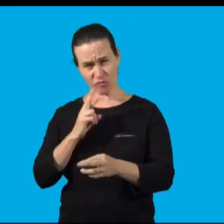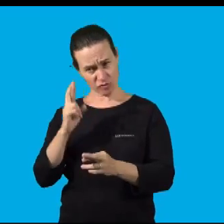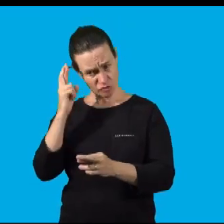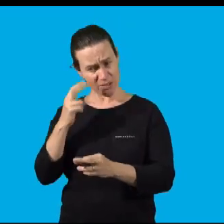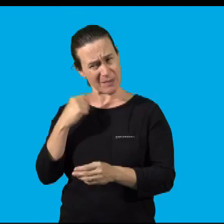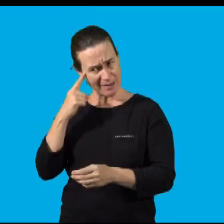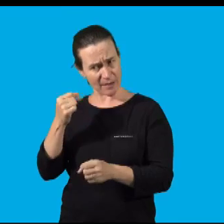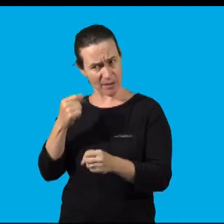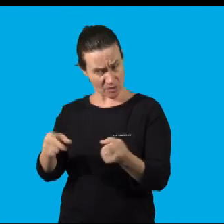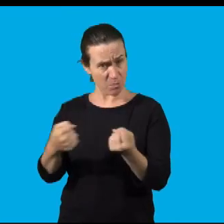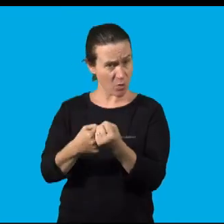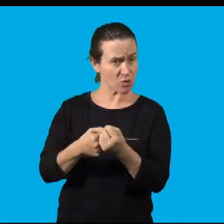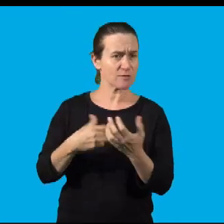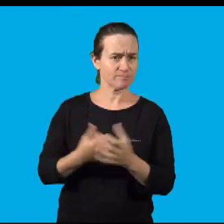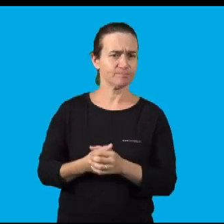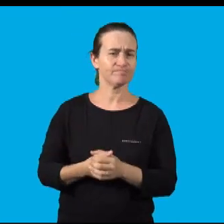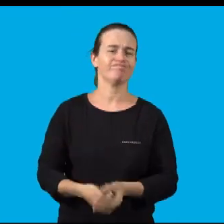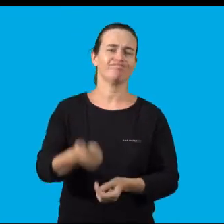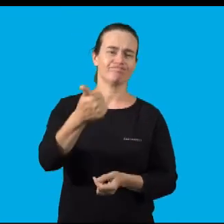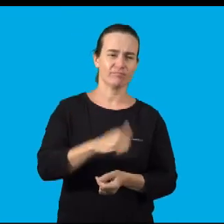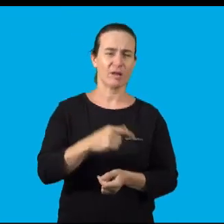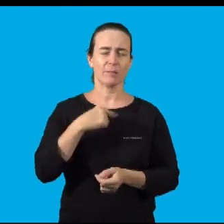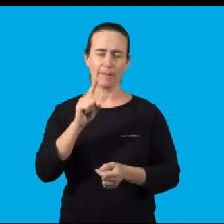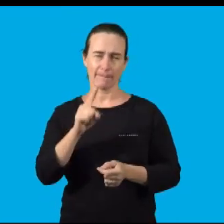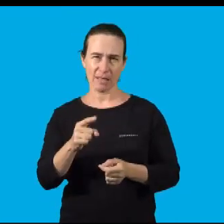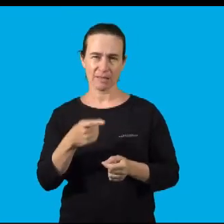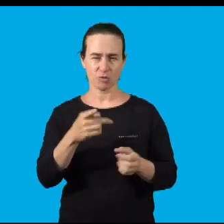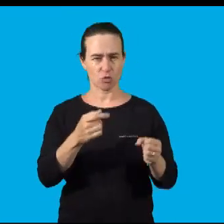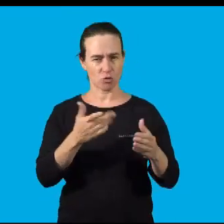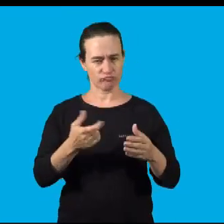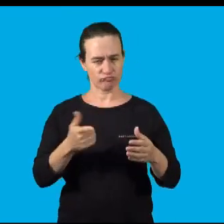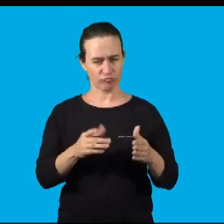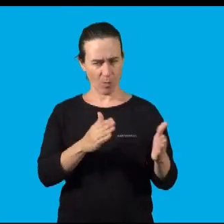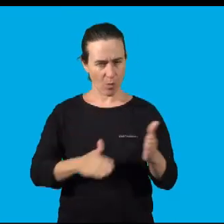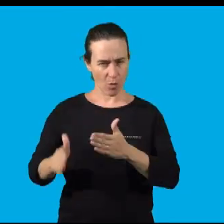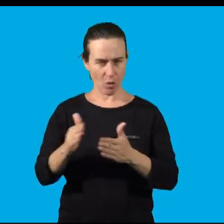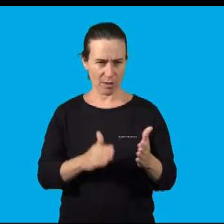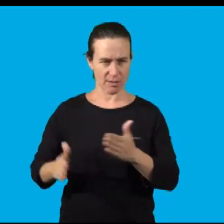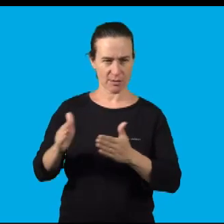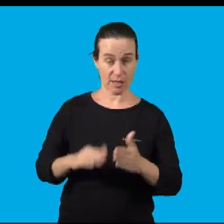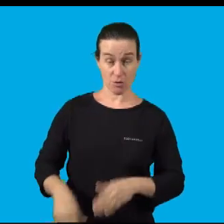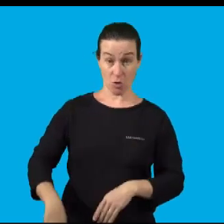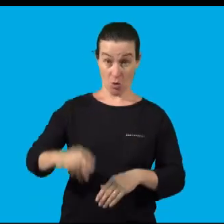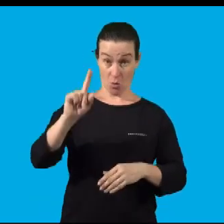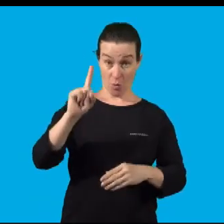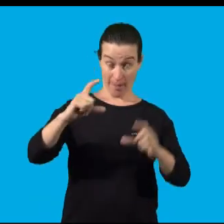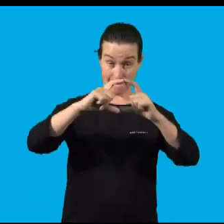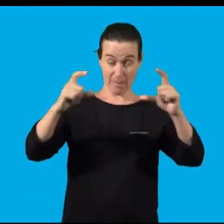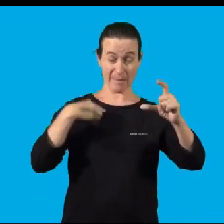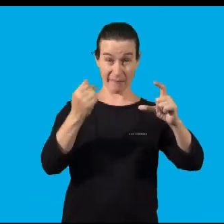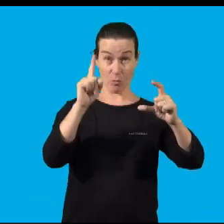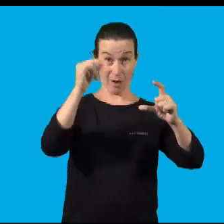And very important, decide on the paragraphs. Put your ideas in order. Each major argument should